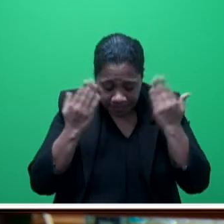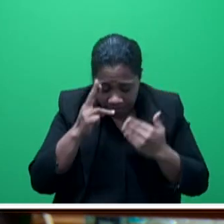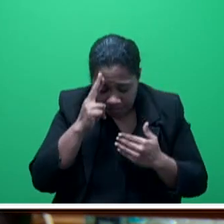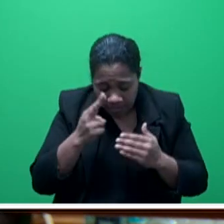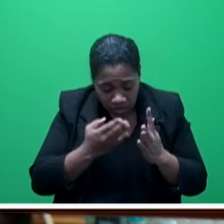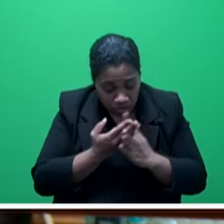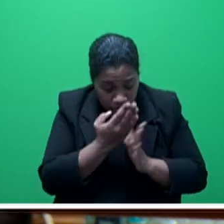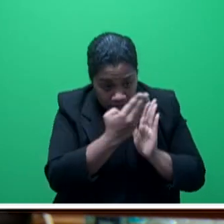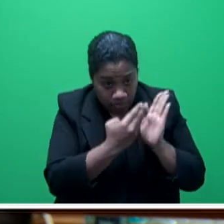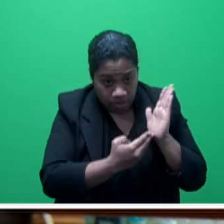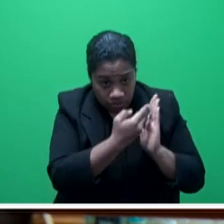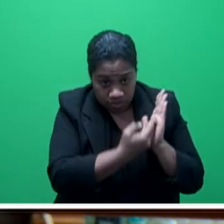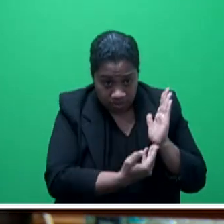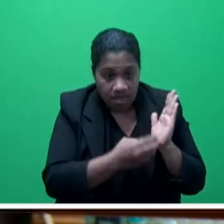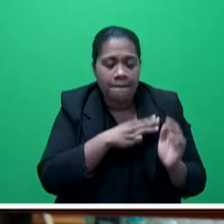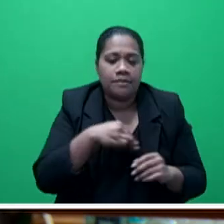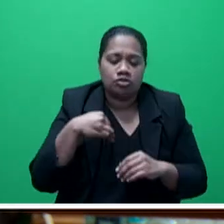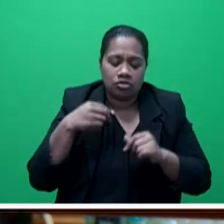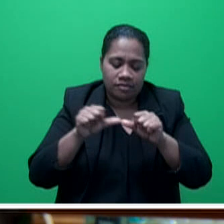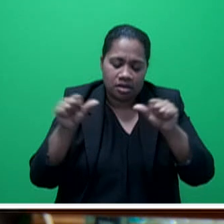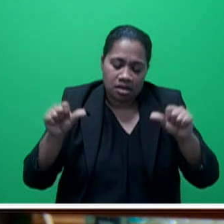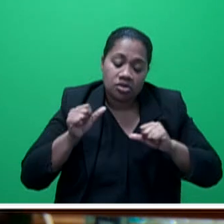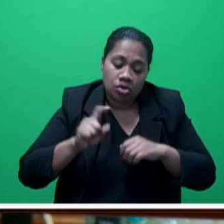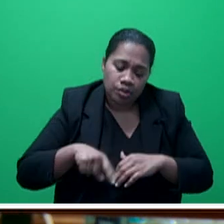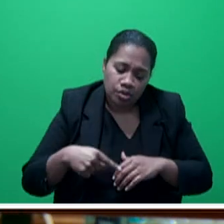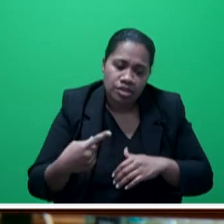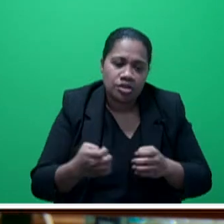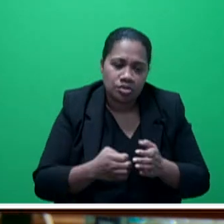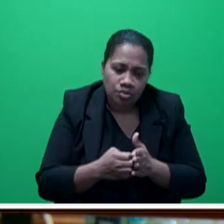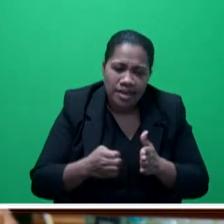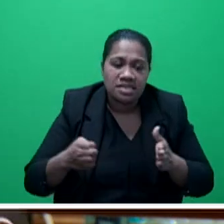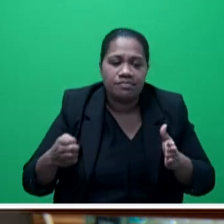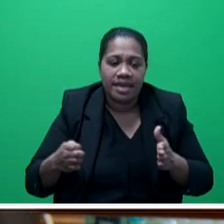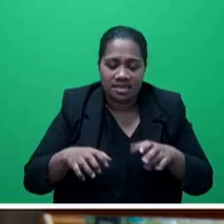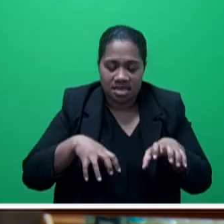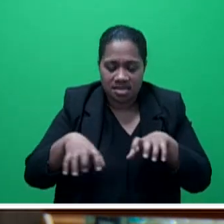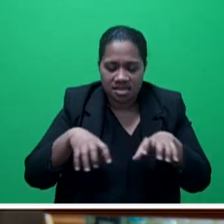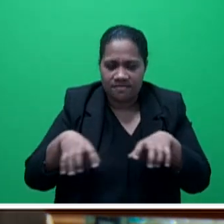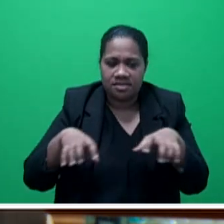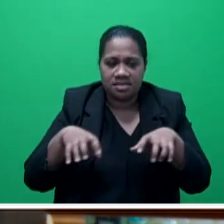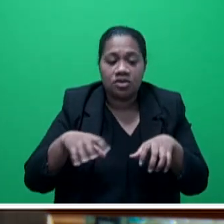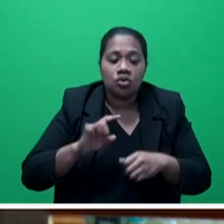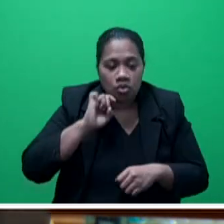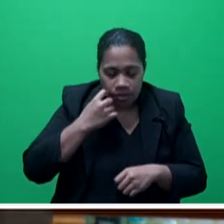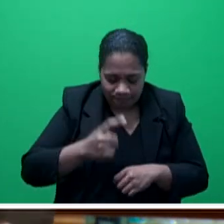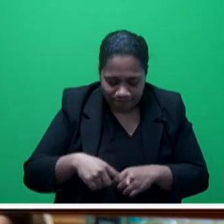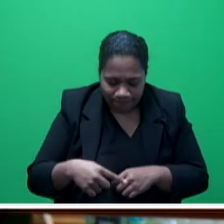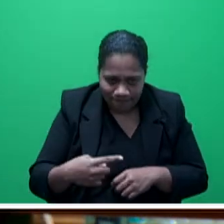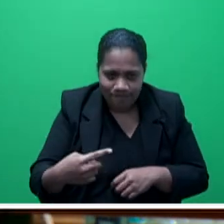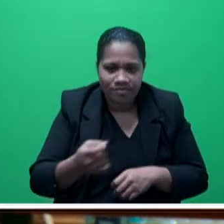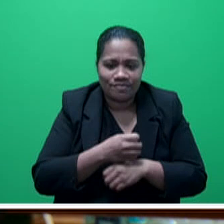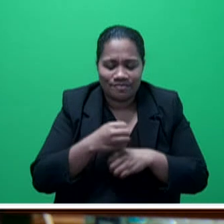2020-2021 budget, the Ministry of Agriculture will continue to expand its planned activities. We will continue on our momentum